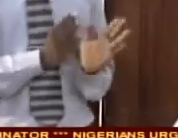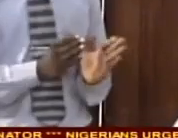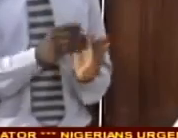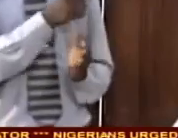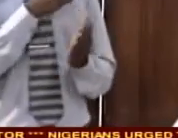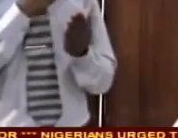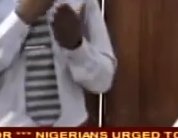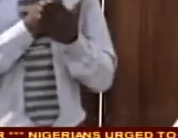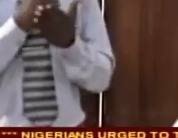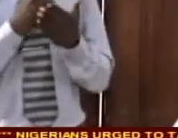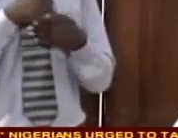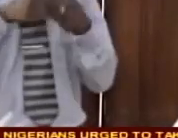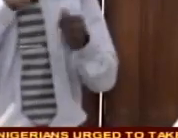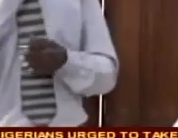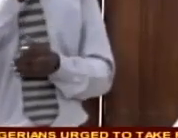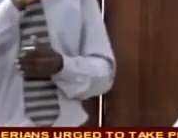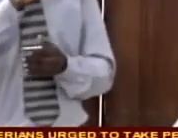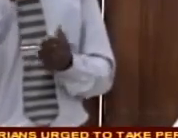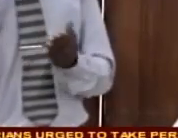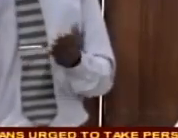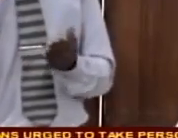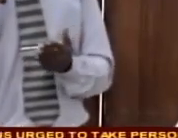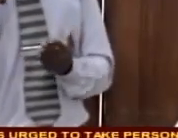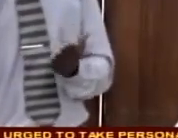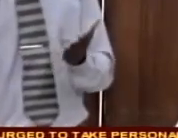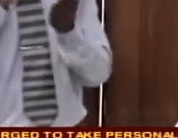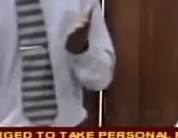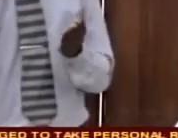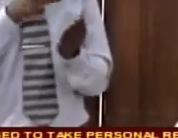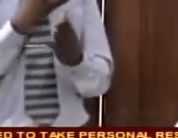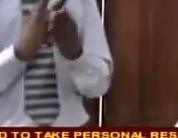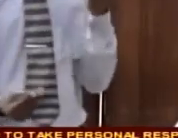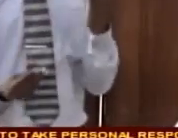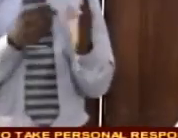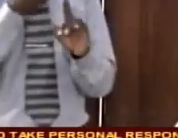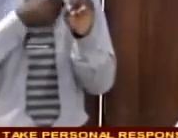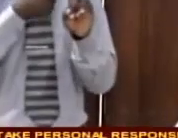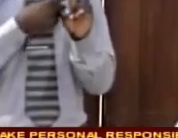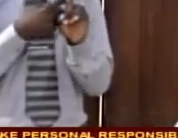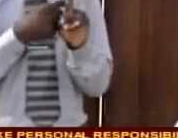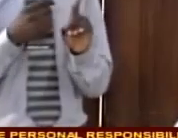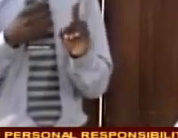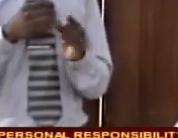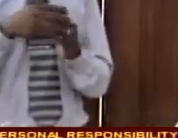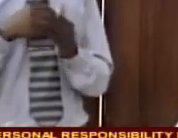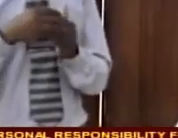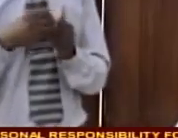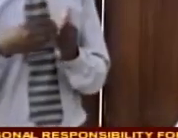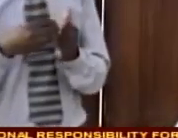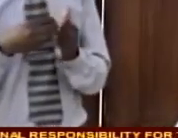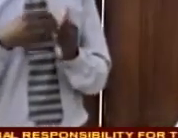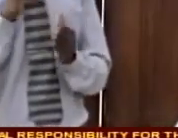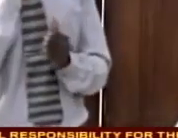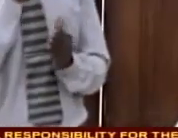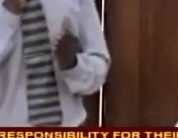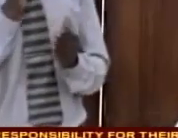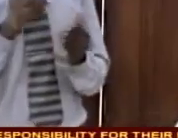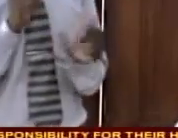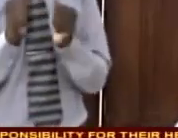billion lost monthly. Is it in Naira or in pounds or dollars? Thank you very much.